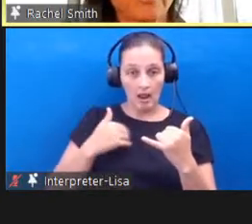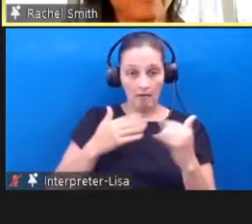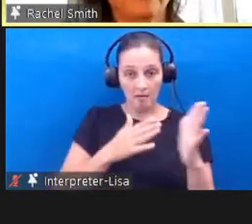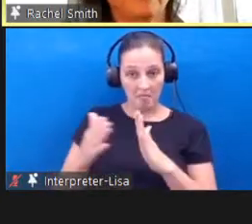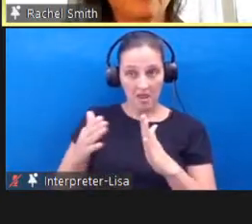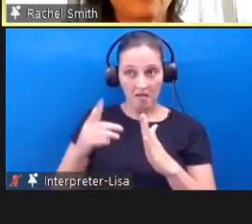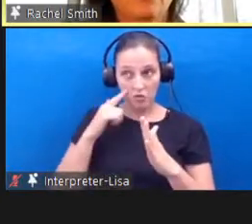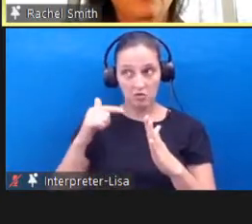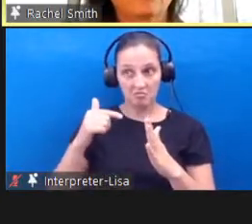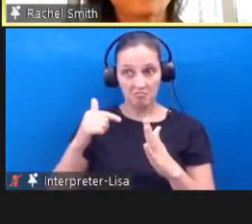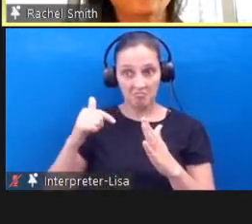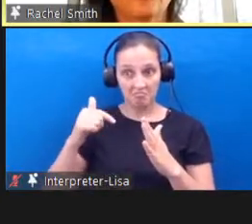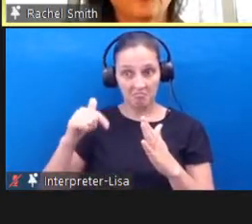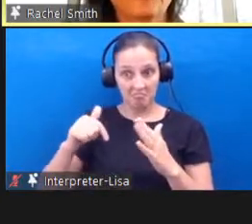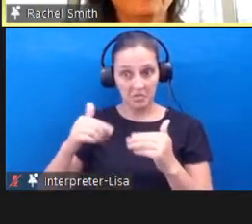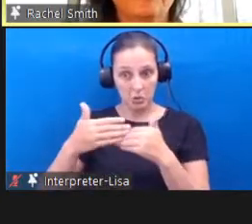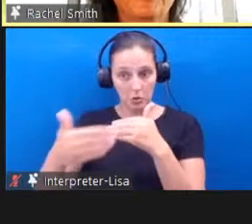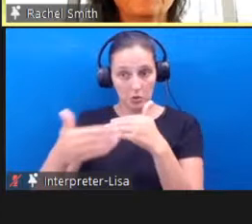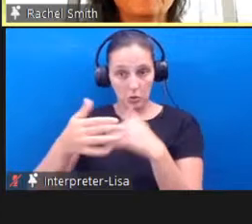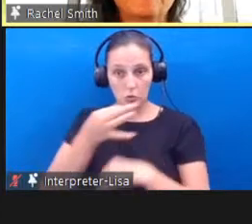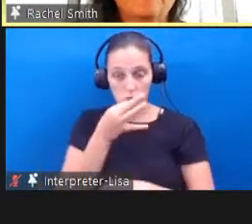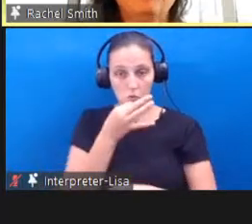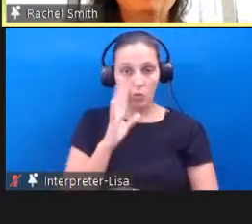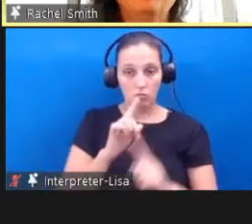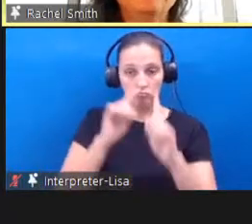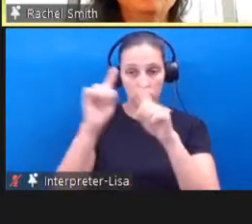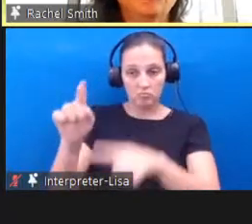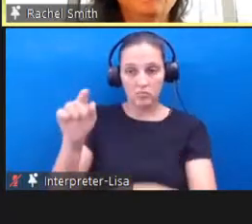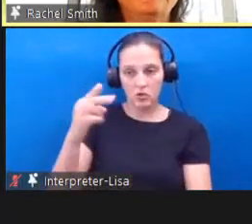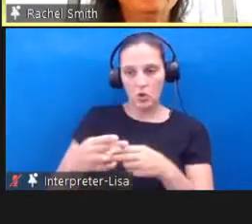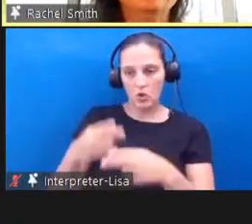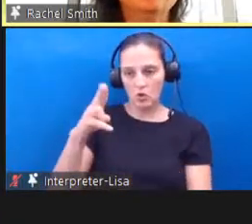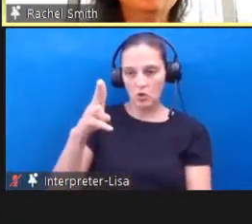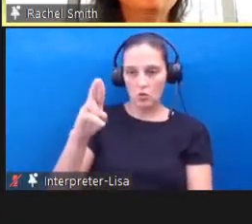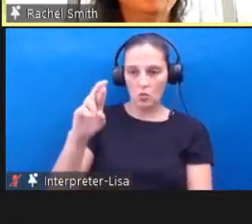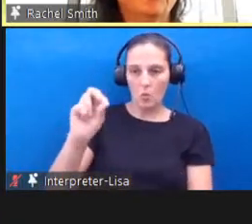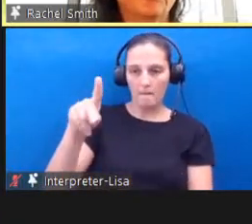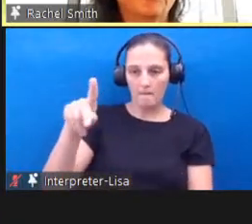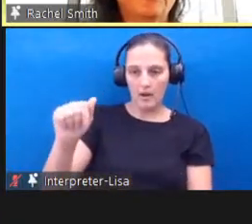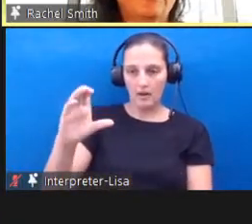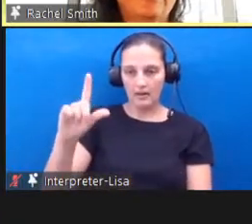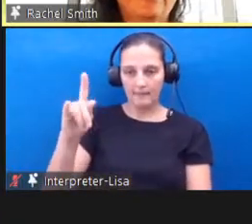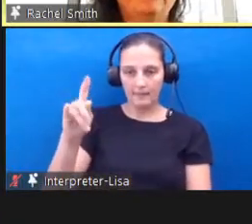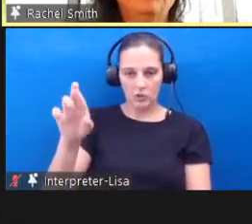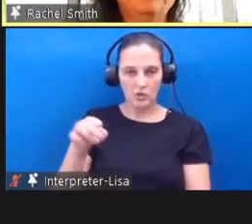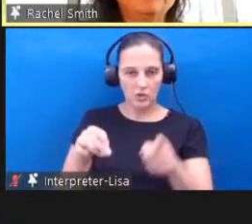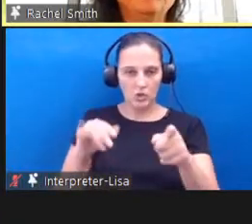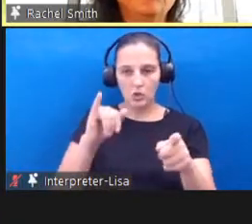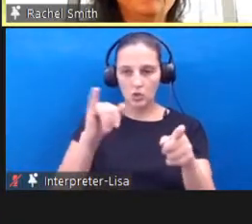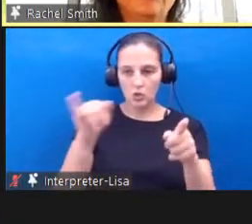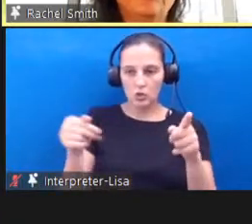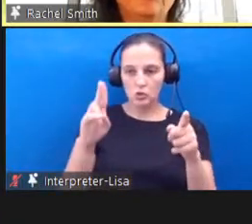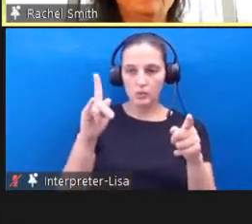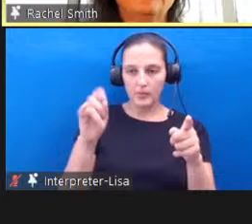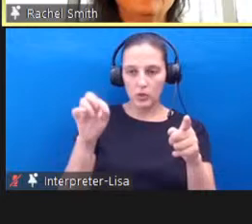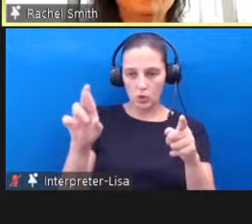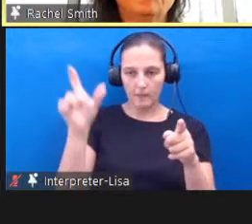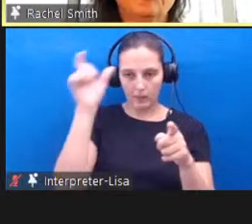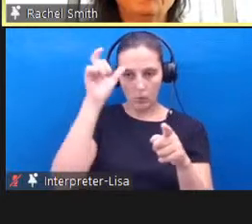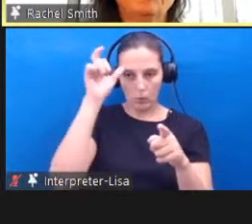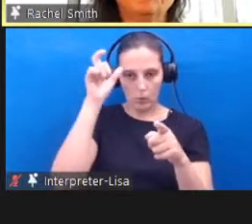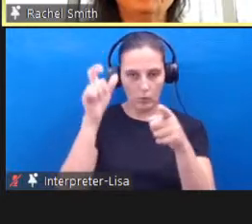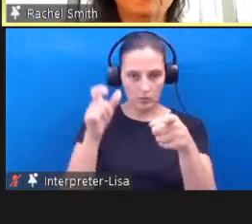decade, most likely, called Europa Clipper. And what makes Europa, this is a moon of Jupiter, and what makes Europa,